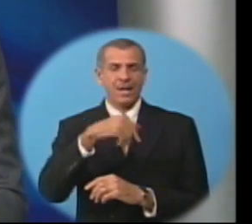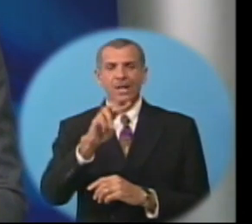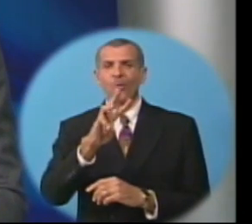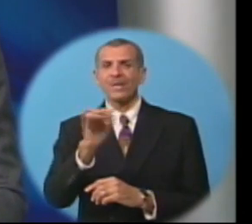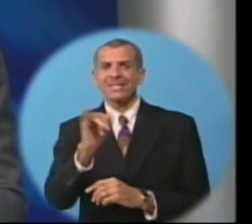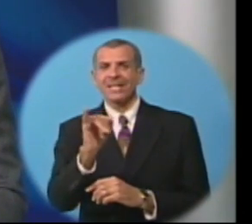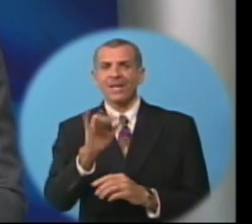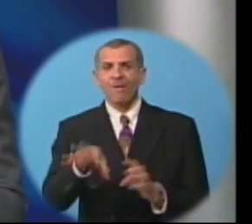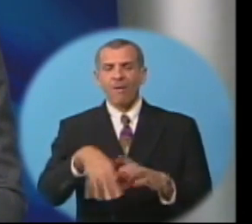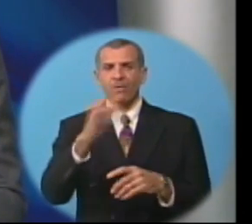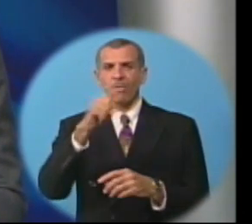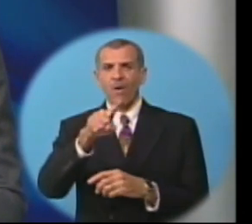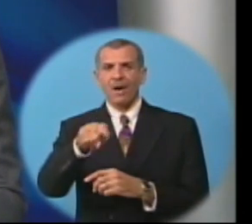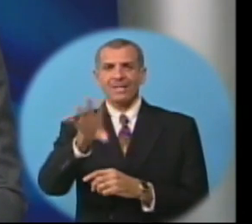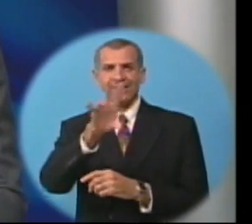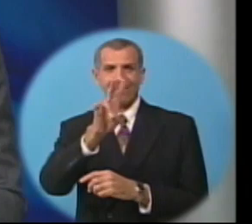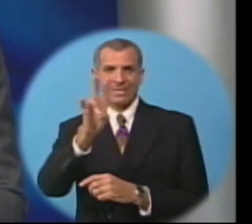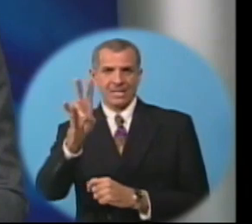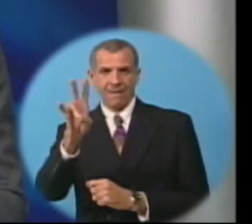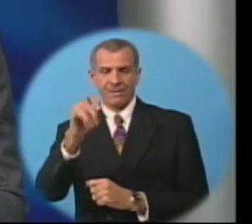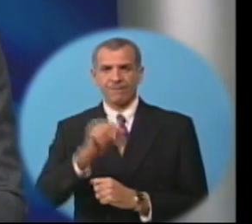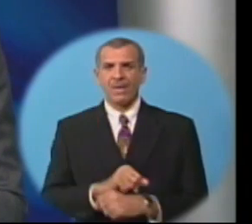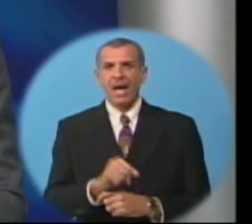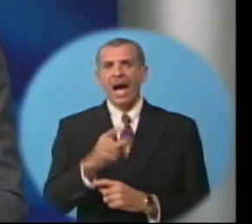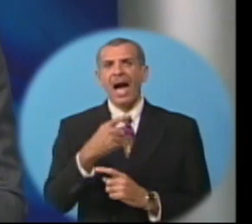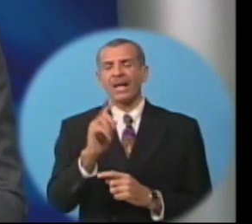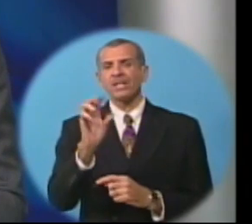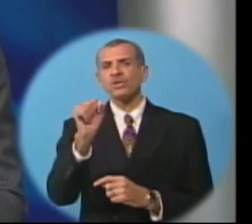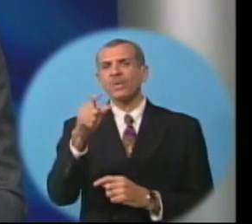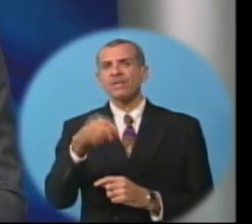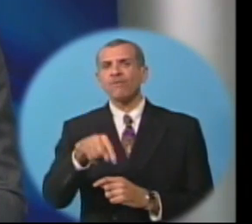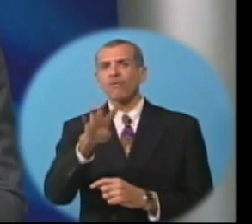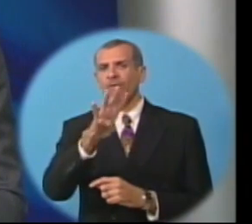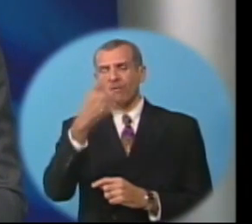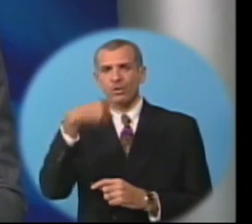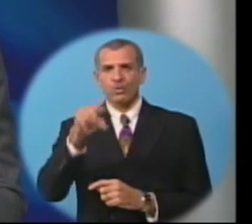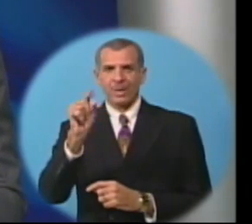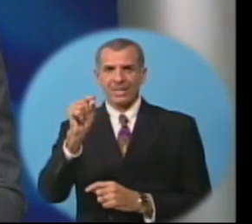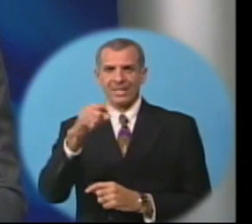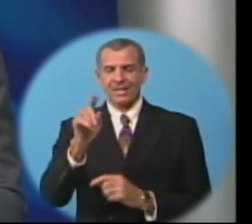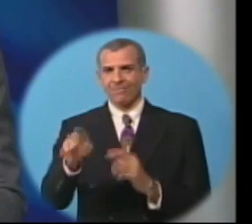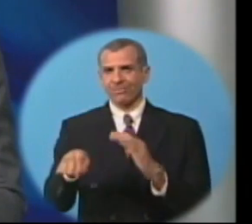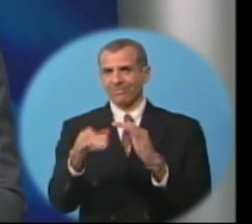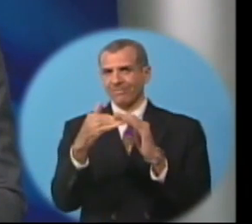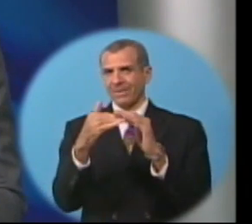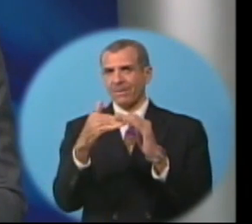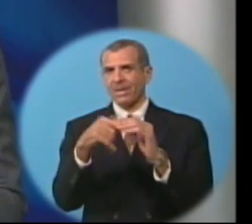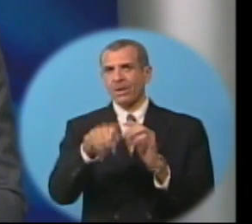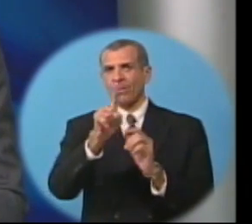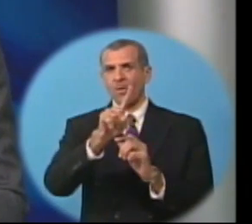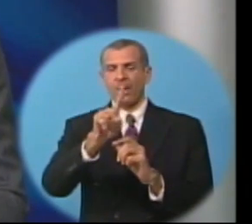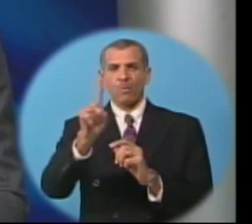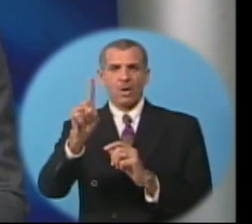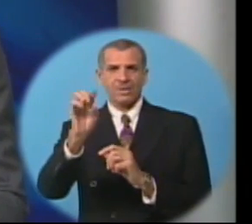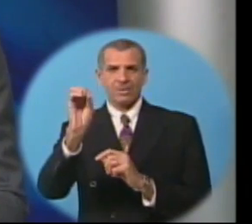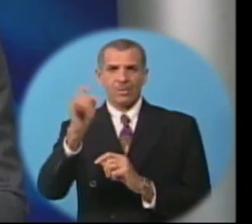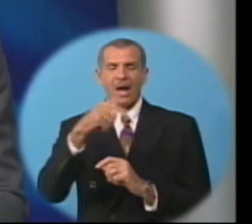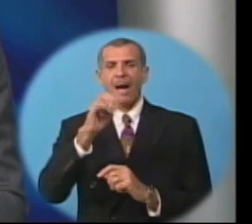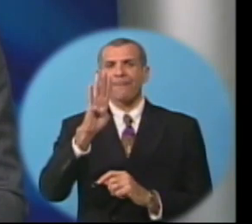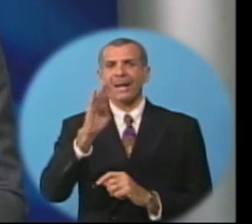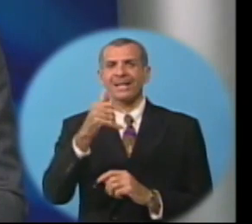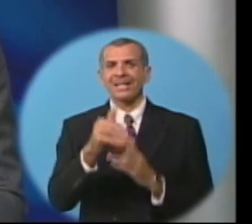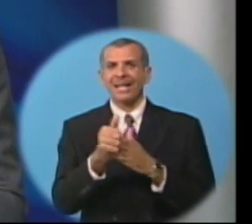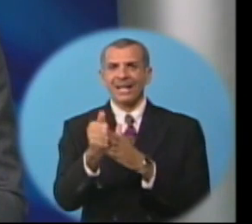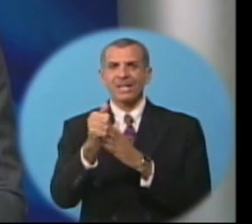Windies youth were bowled out for 177. Now McSween's 4 for 20 then restricted the visitors to 110. Bangladesh now lead